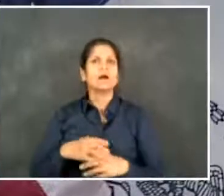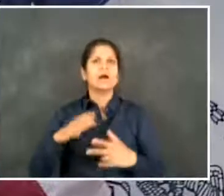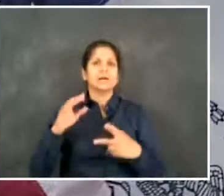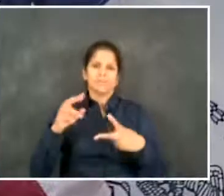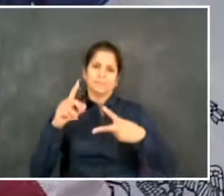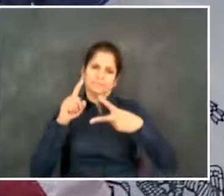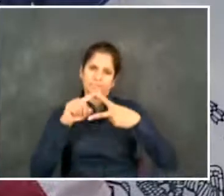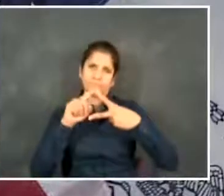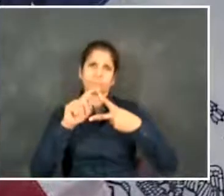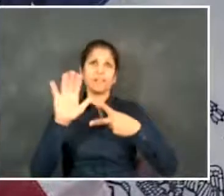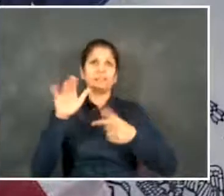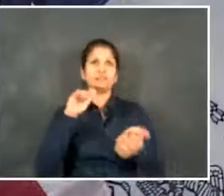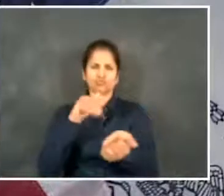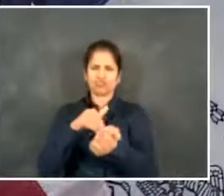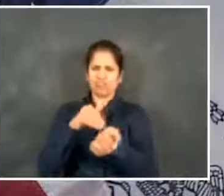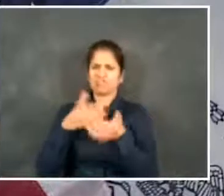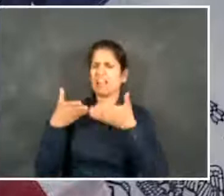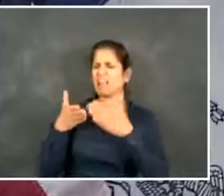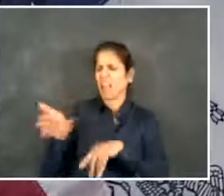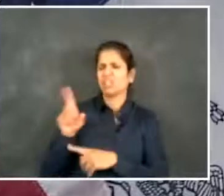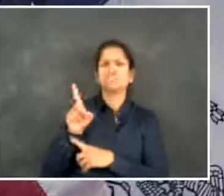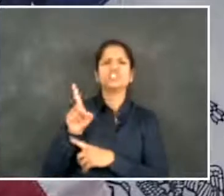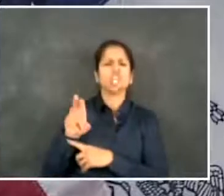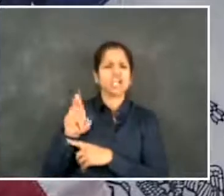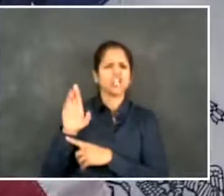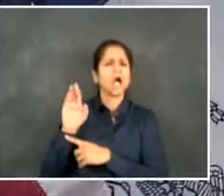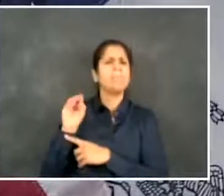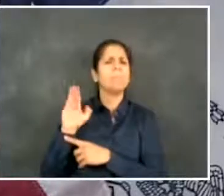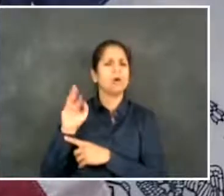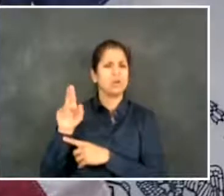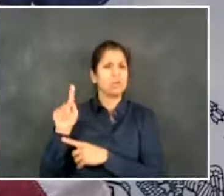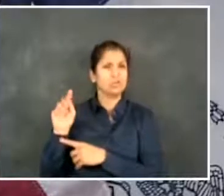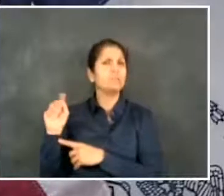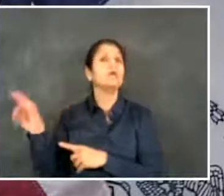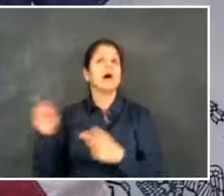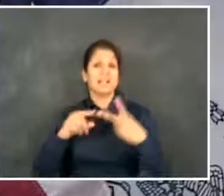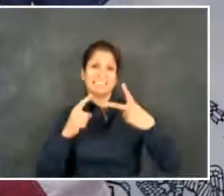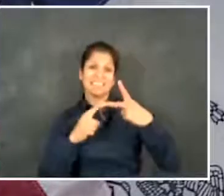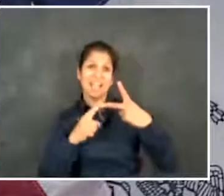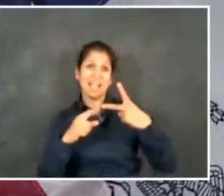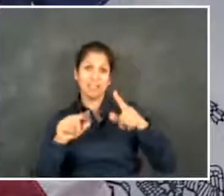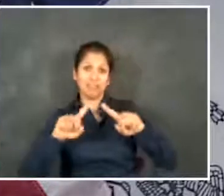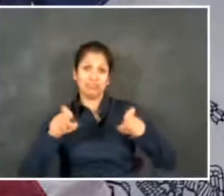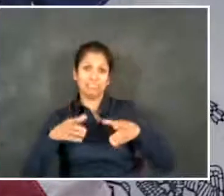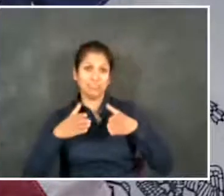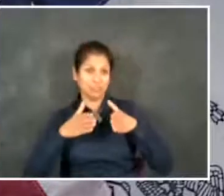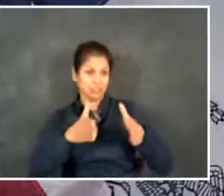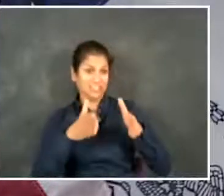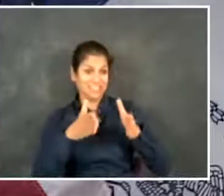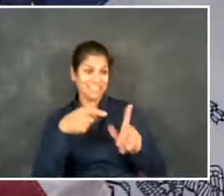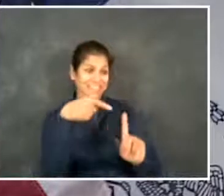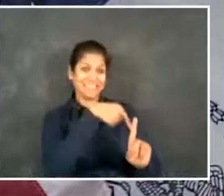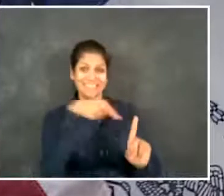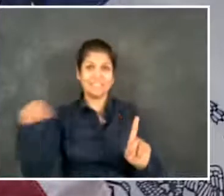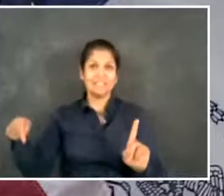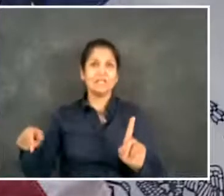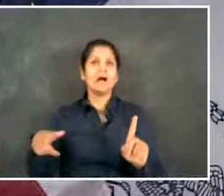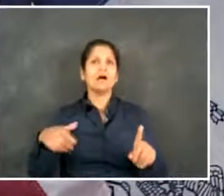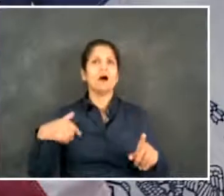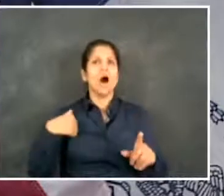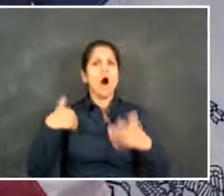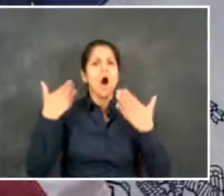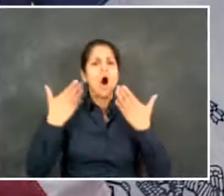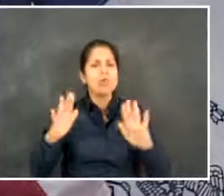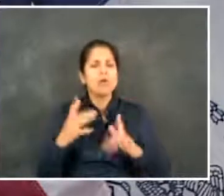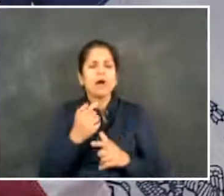obviously, to be effective. So we're opening up a number of locations. And in terms